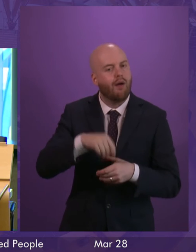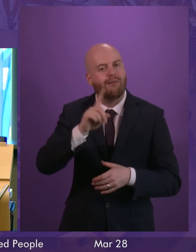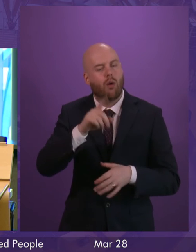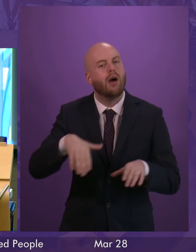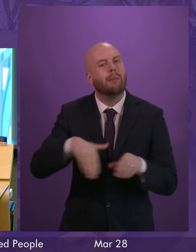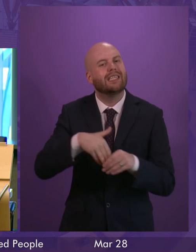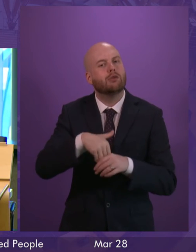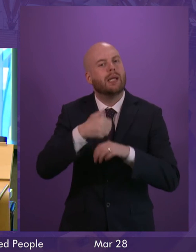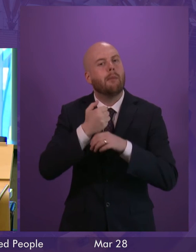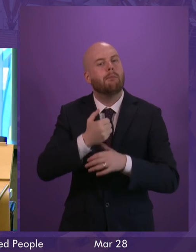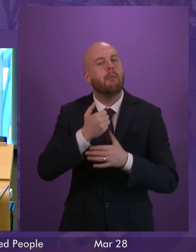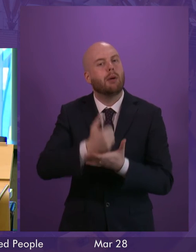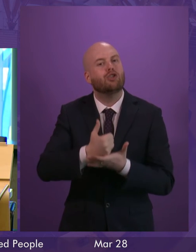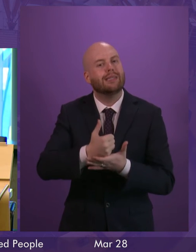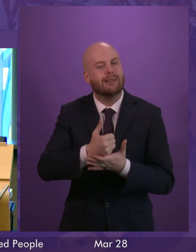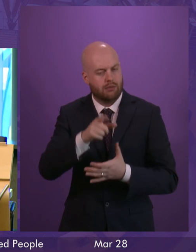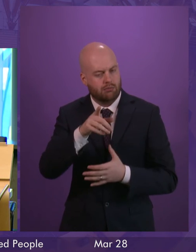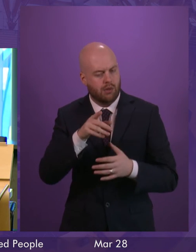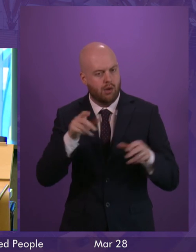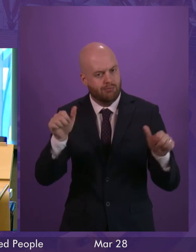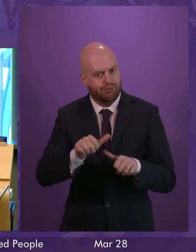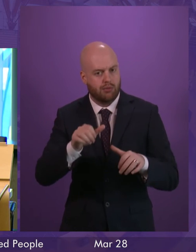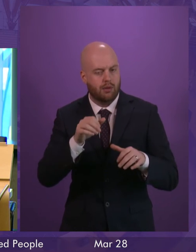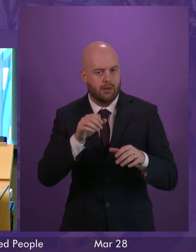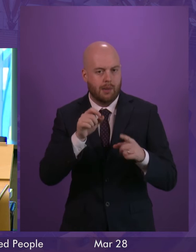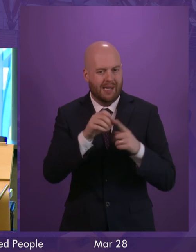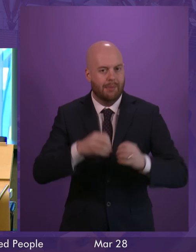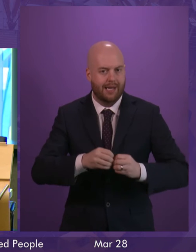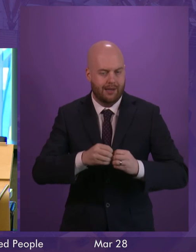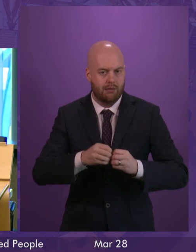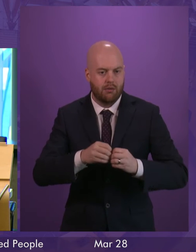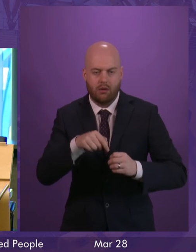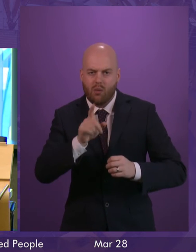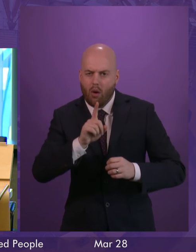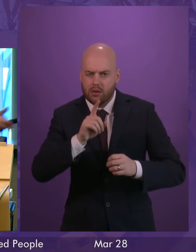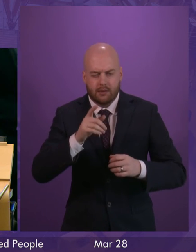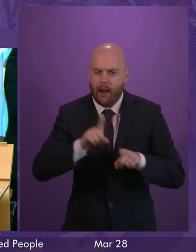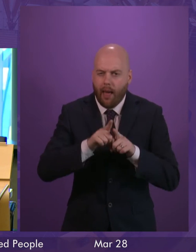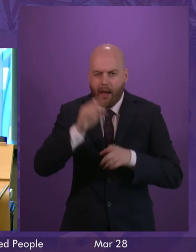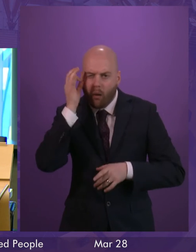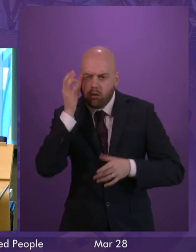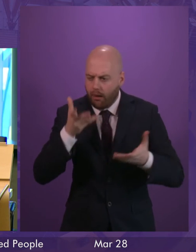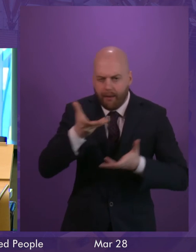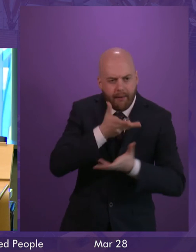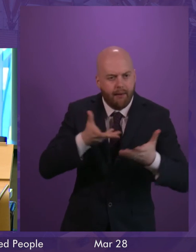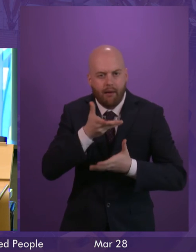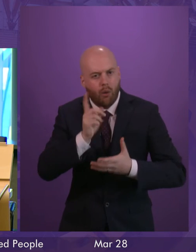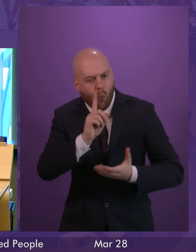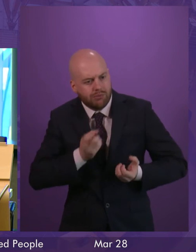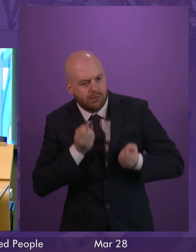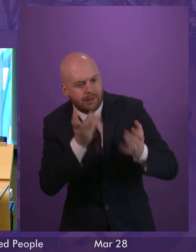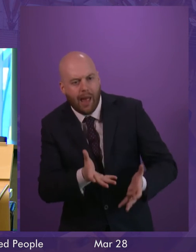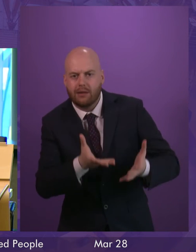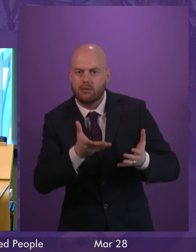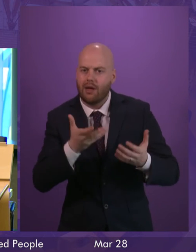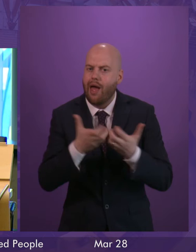authorities. These steps are only two of many taken to instigate the needed movement in Scotland